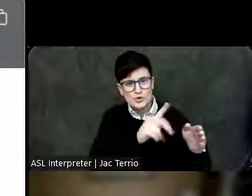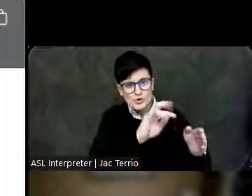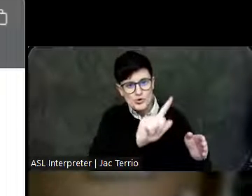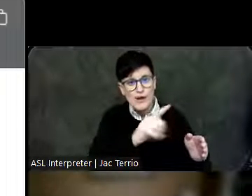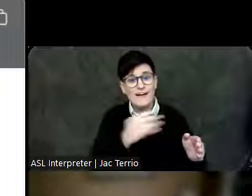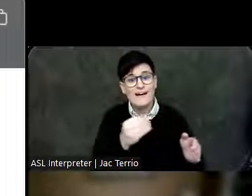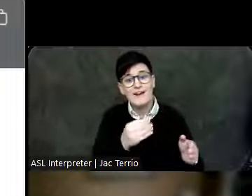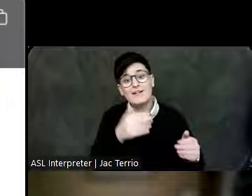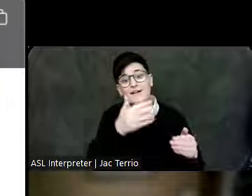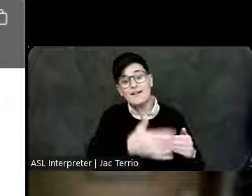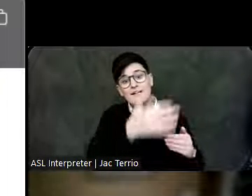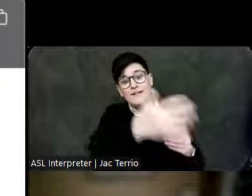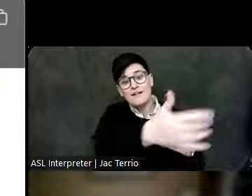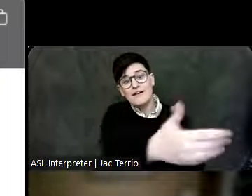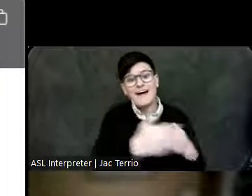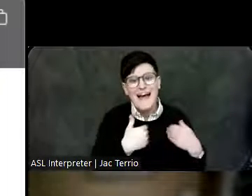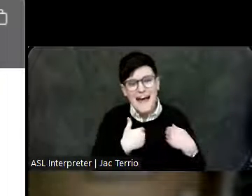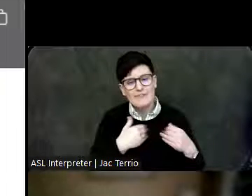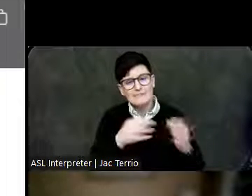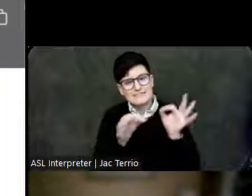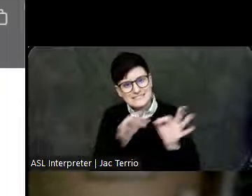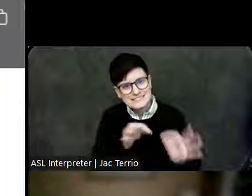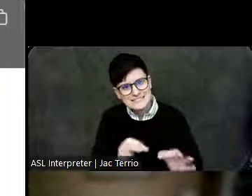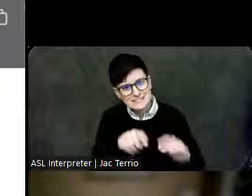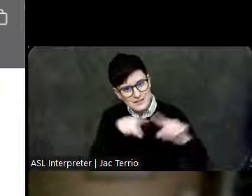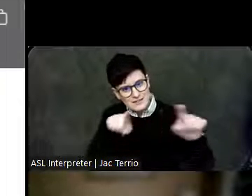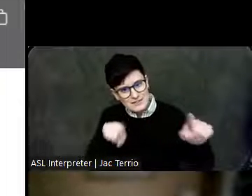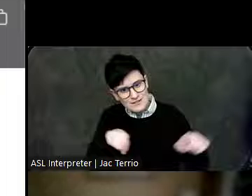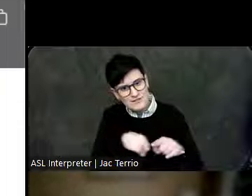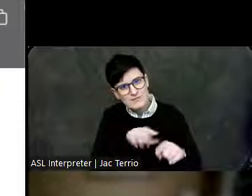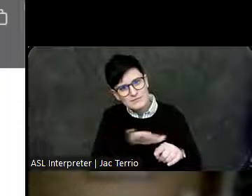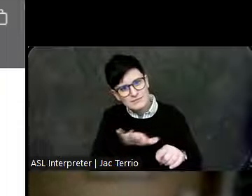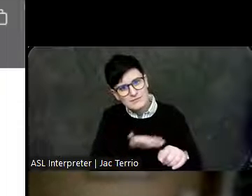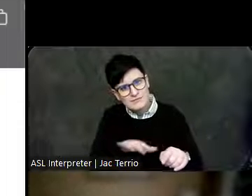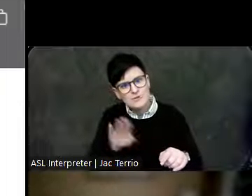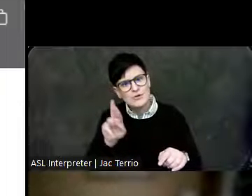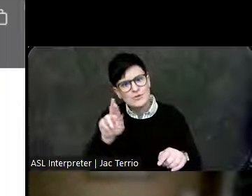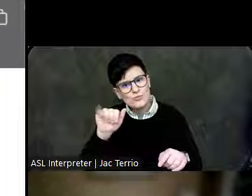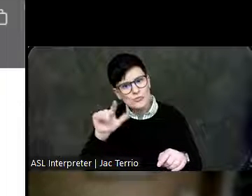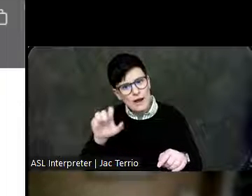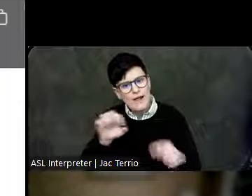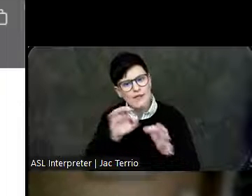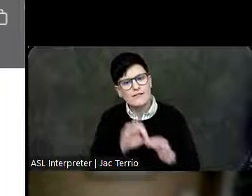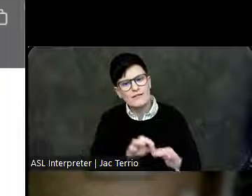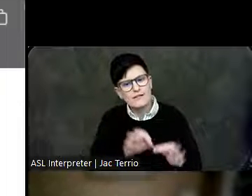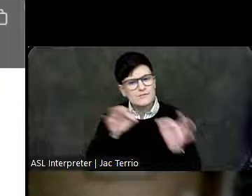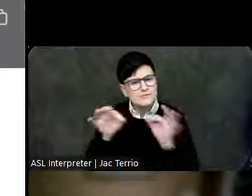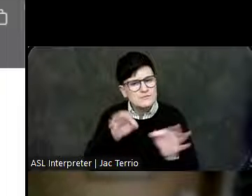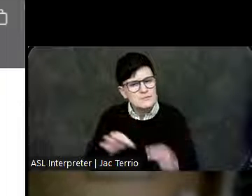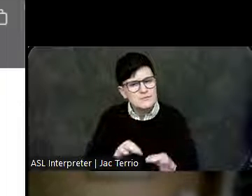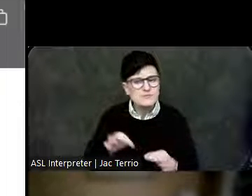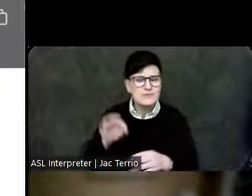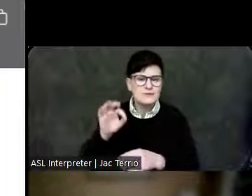that are in Braille of either the nature around it or wildlife or something like that. So